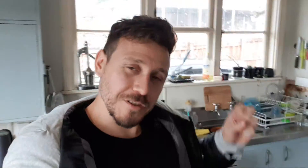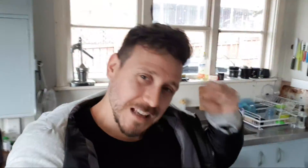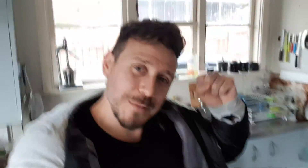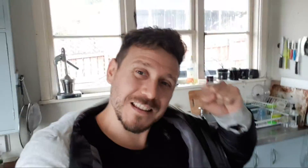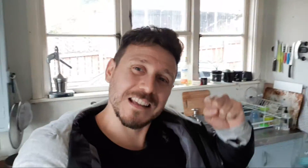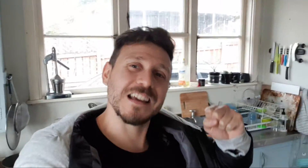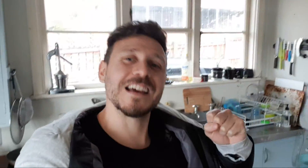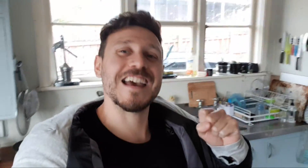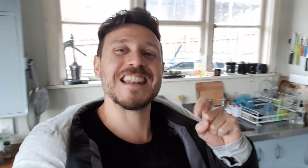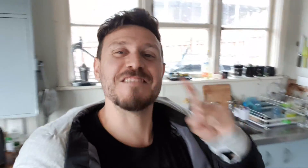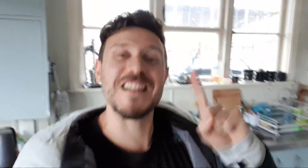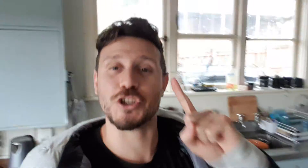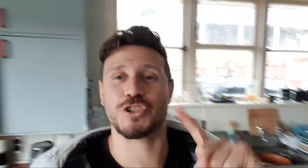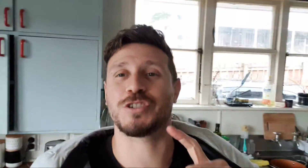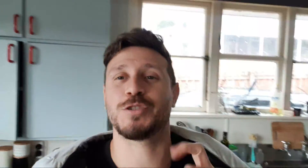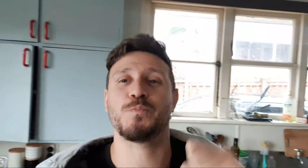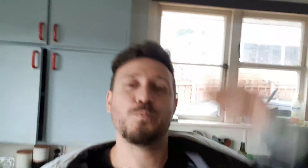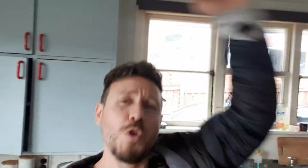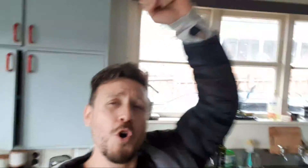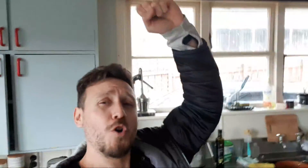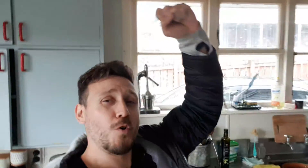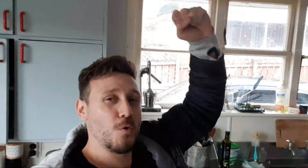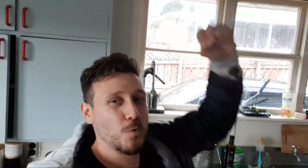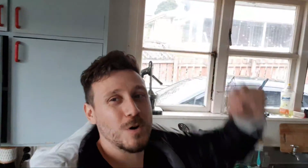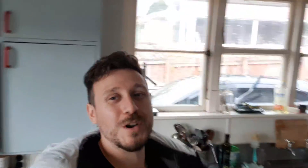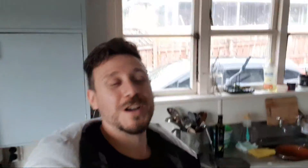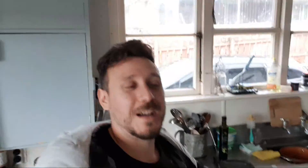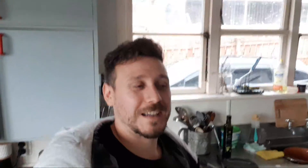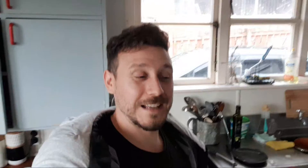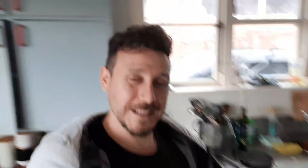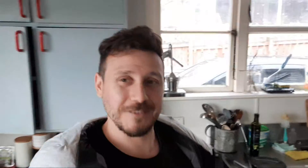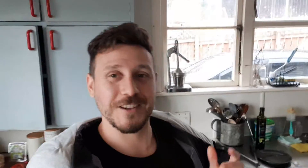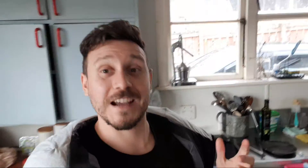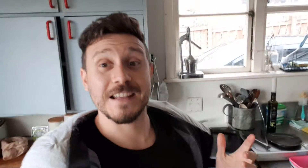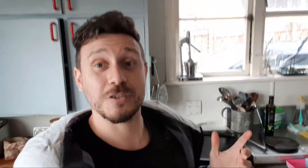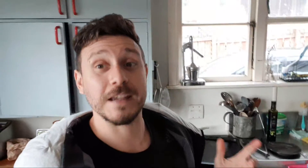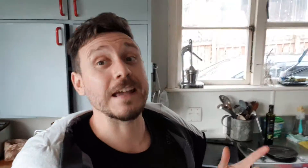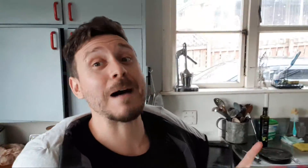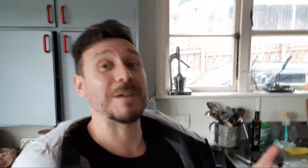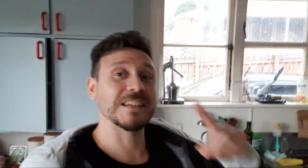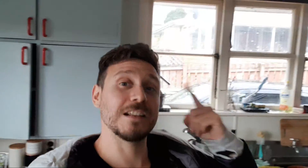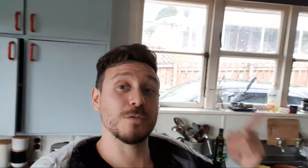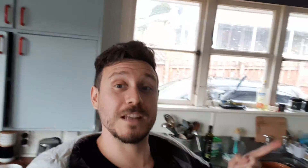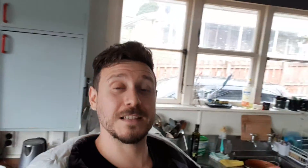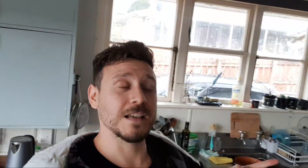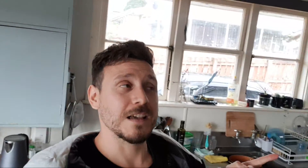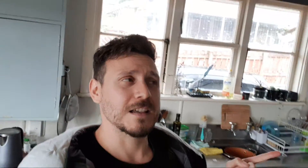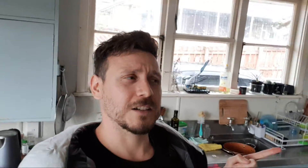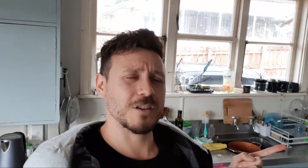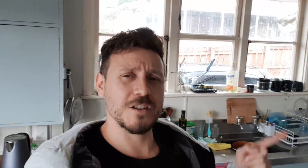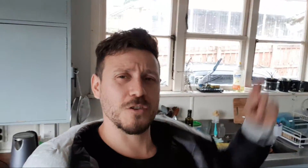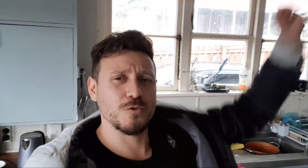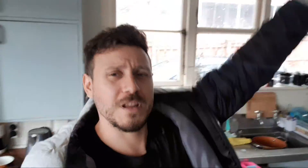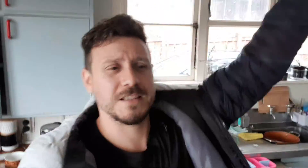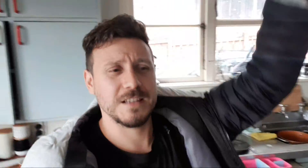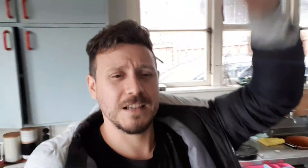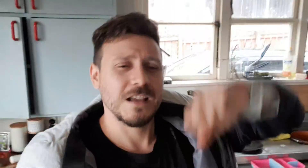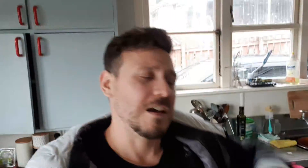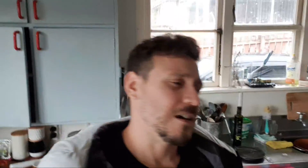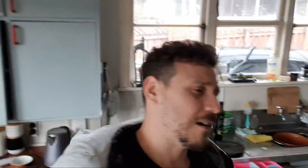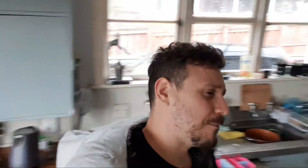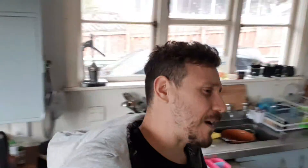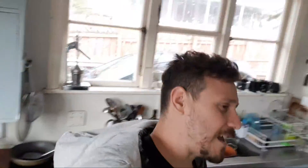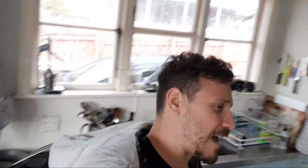estamos oficialmente en nivel 2. ¡Woohoo! ¿Qué significa esto? Que a partir del lunes, creo que dijo el